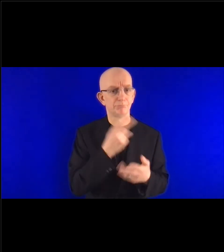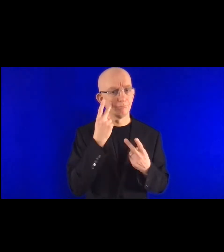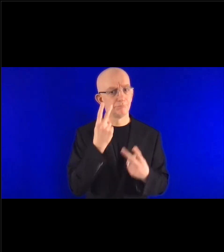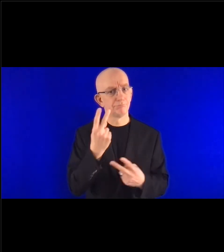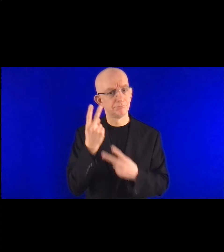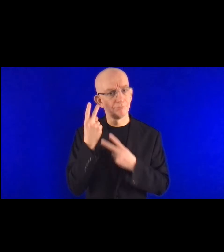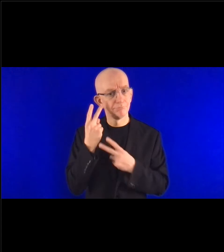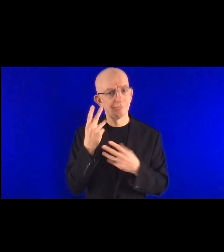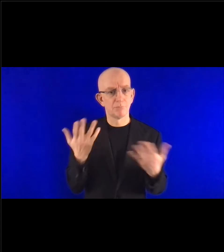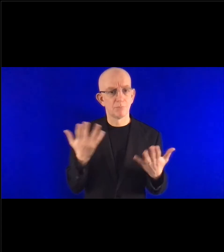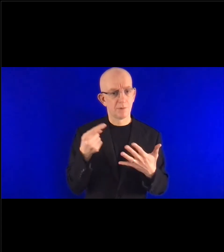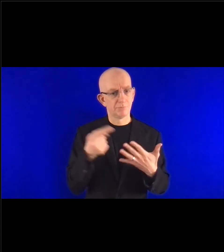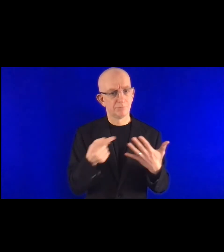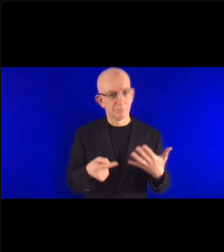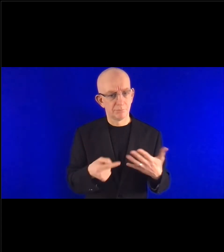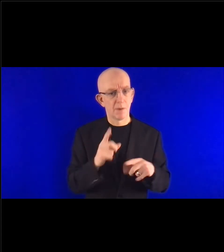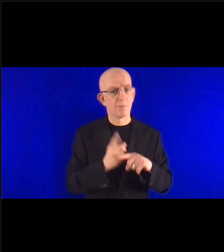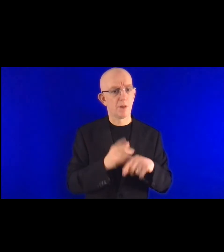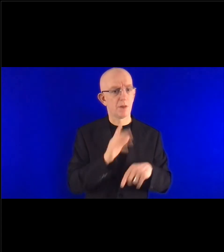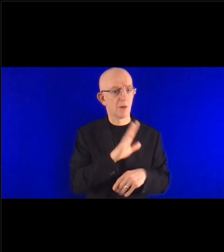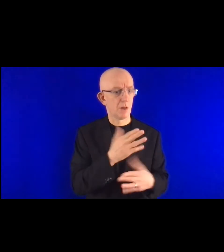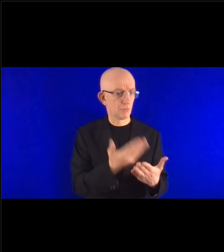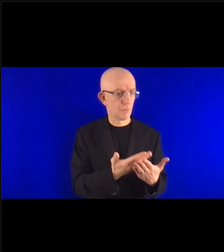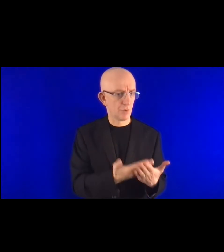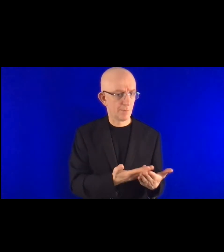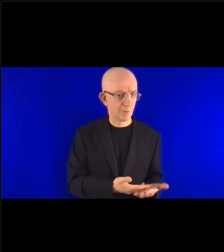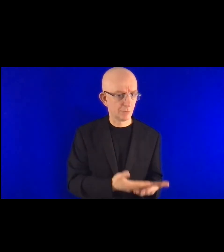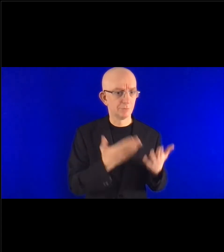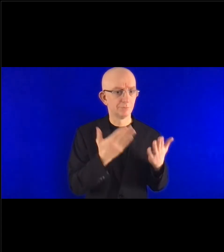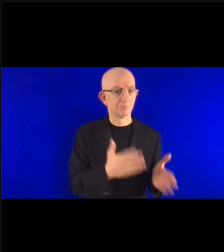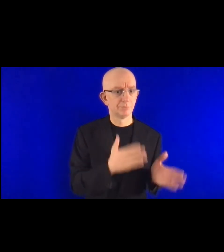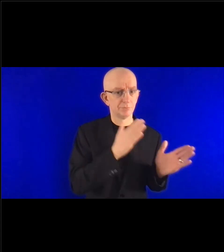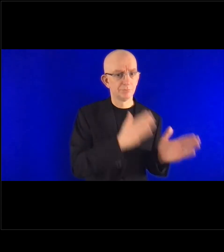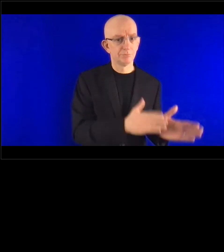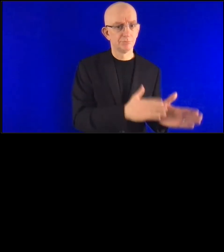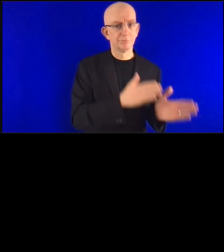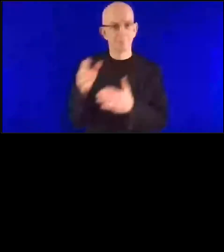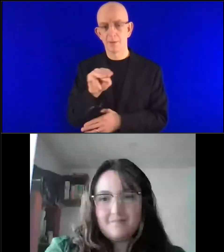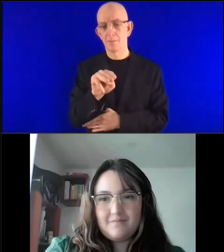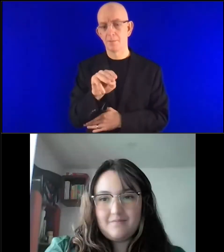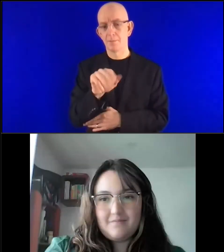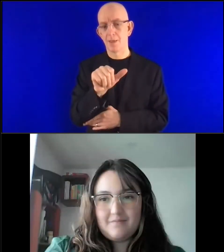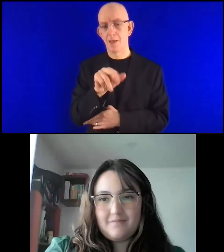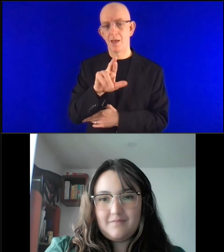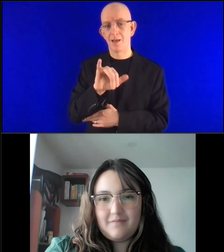from Mariana from Colombia. Mariana, the floor is yours.